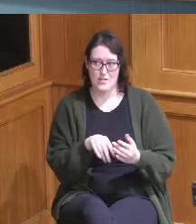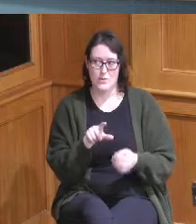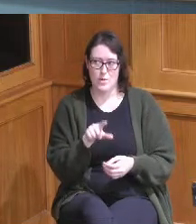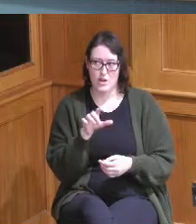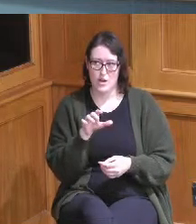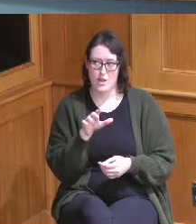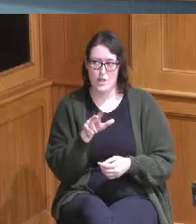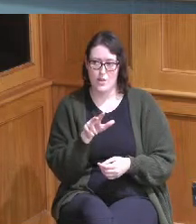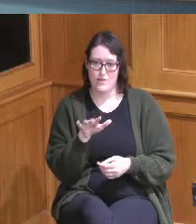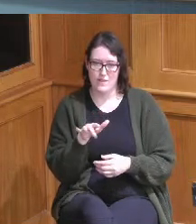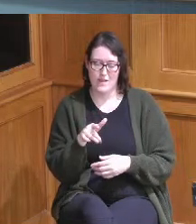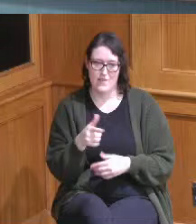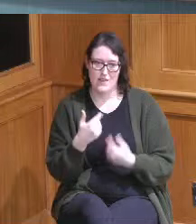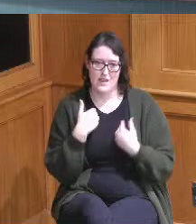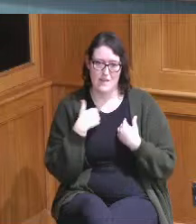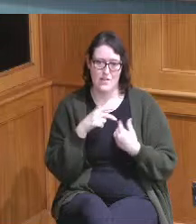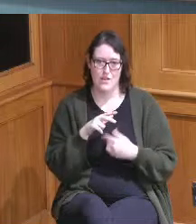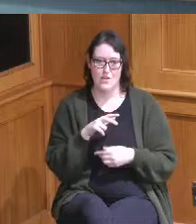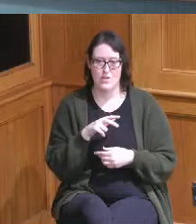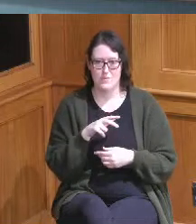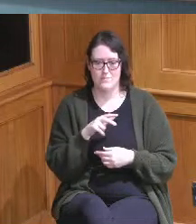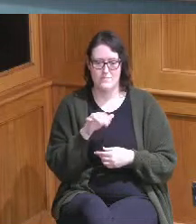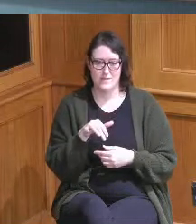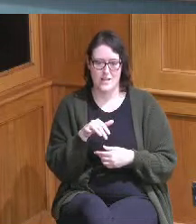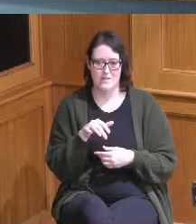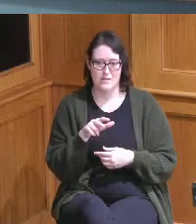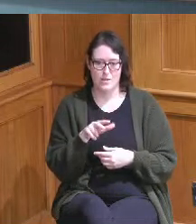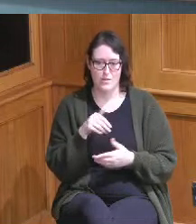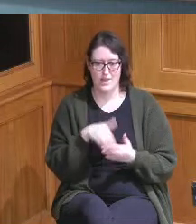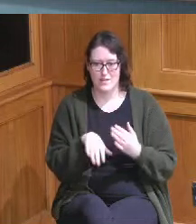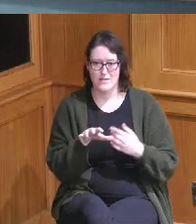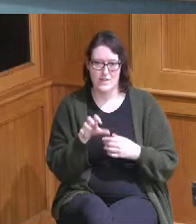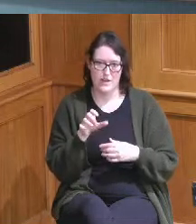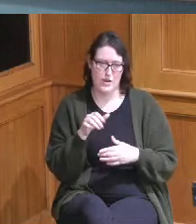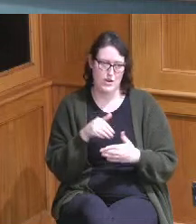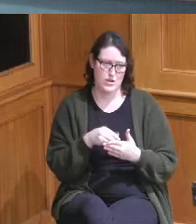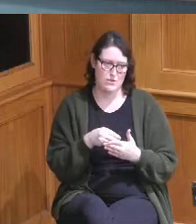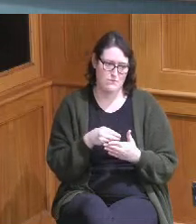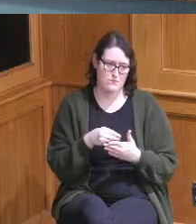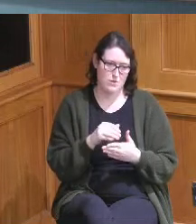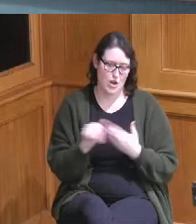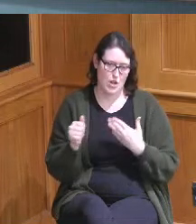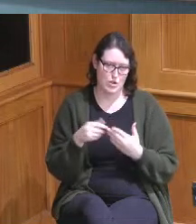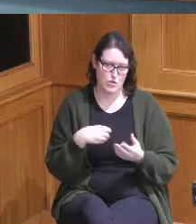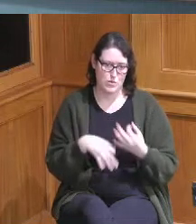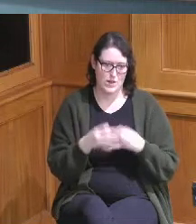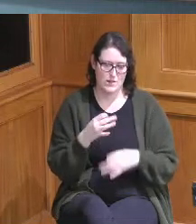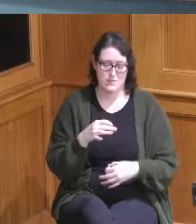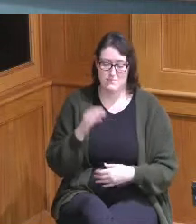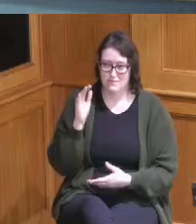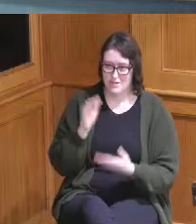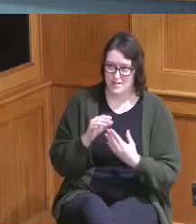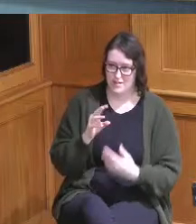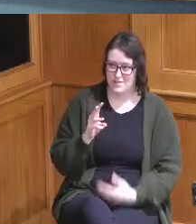67,135, and then they had a $3,500 trade-in to make it 63,635.